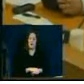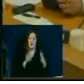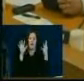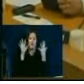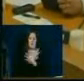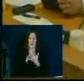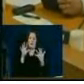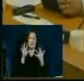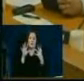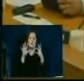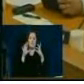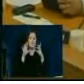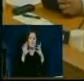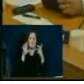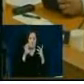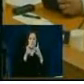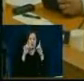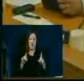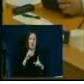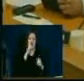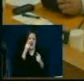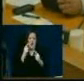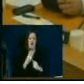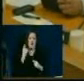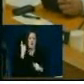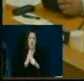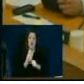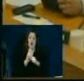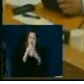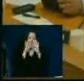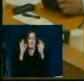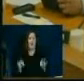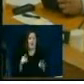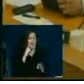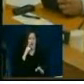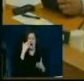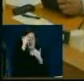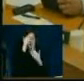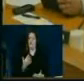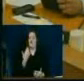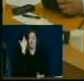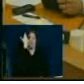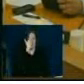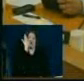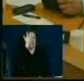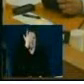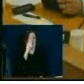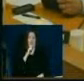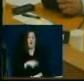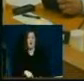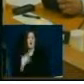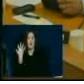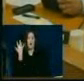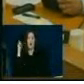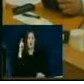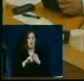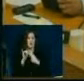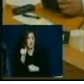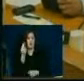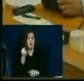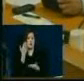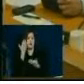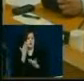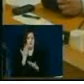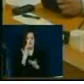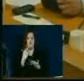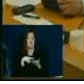ambiguous document that didn't come to us in proper form. For I don't know what reason, why couldn't it have waited to January to be brought